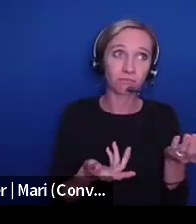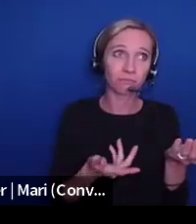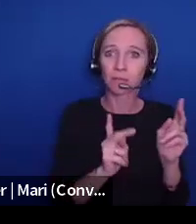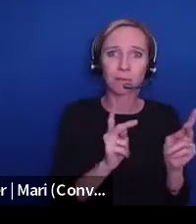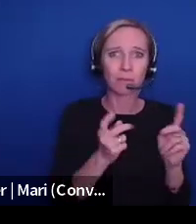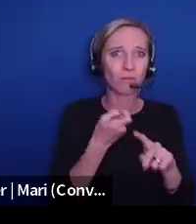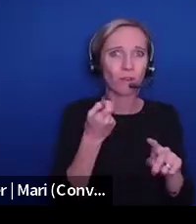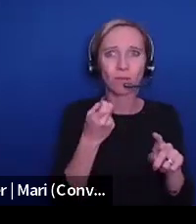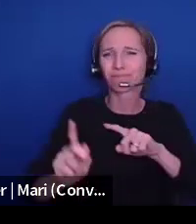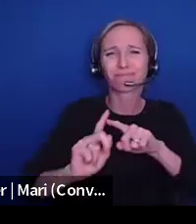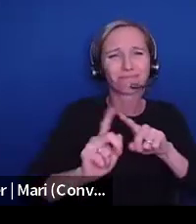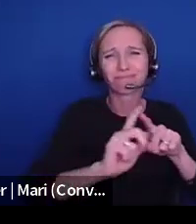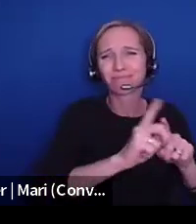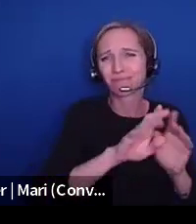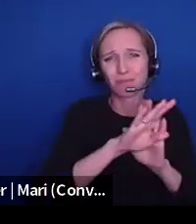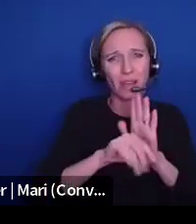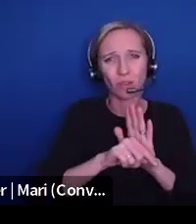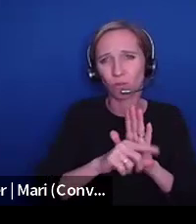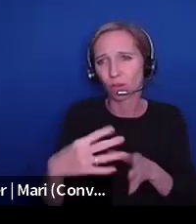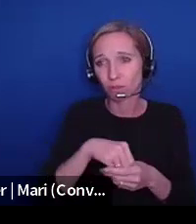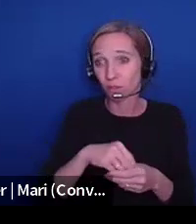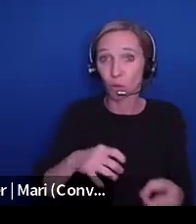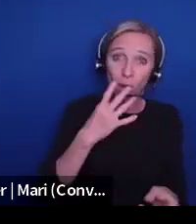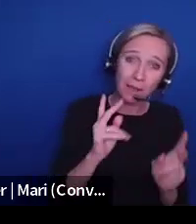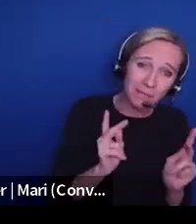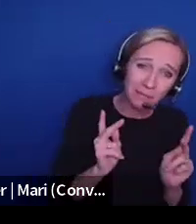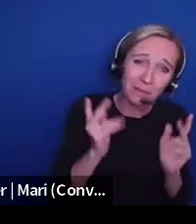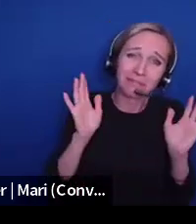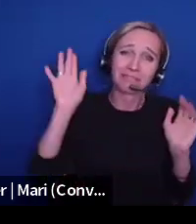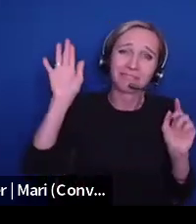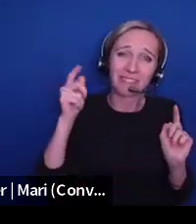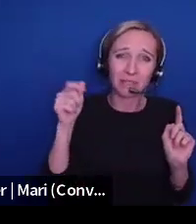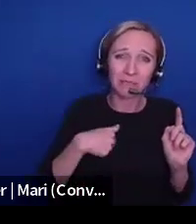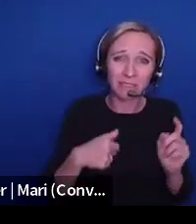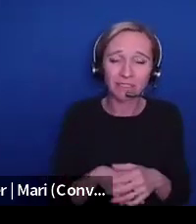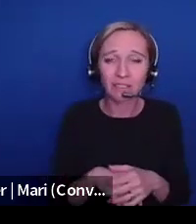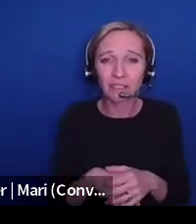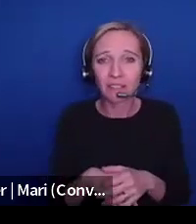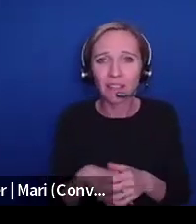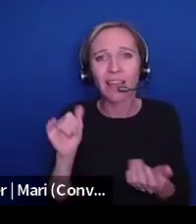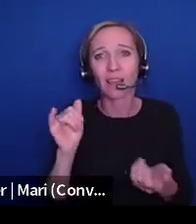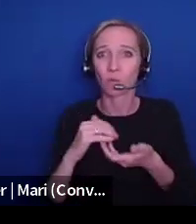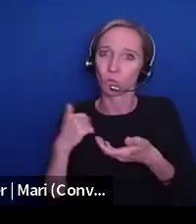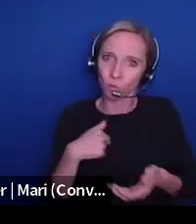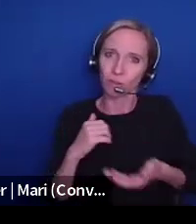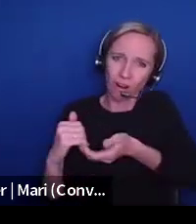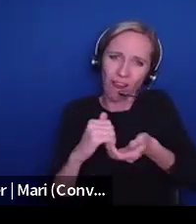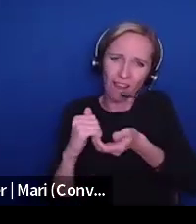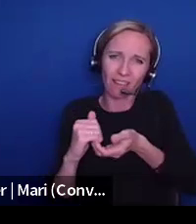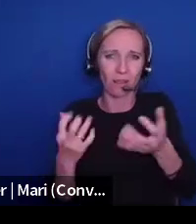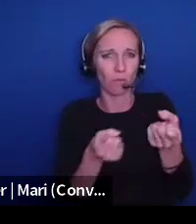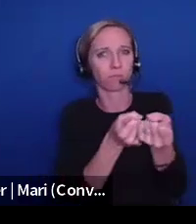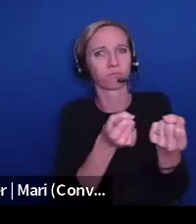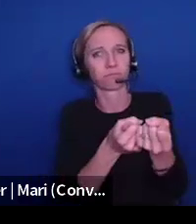people from all different backgrounds, including white people like me. So, and then as allies, and so kind of